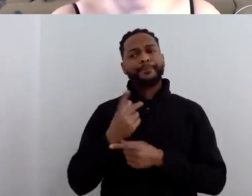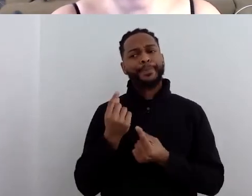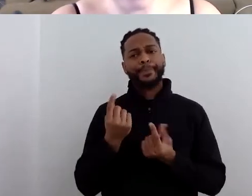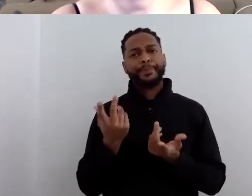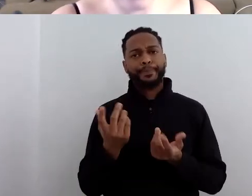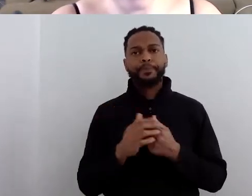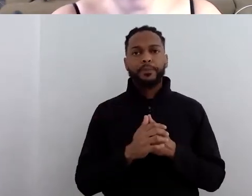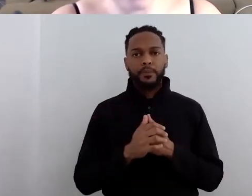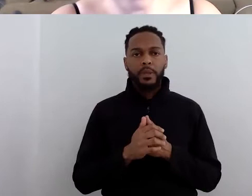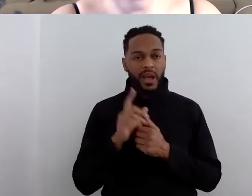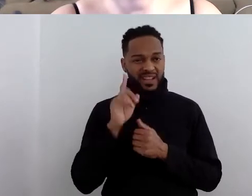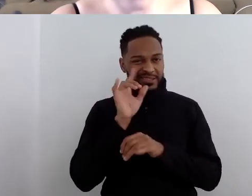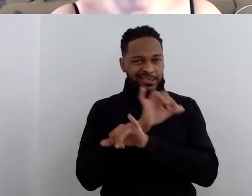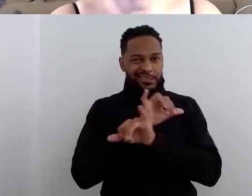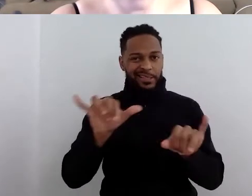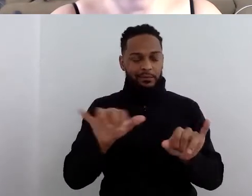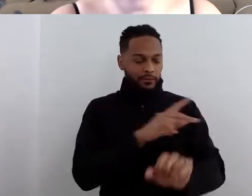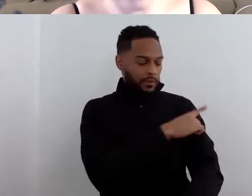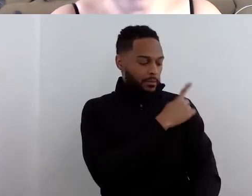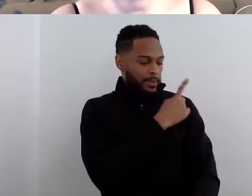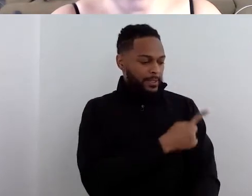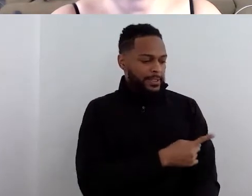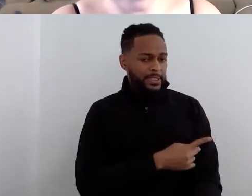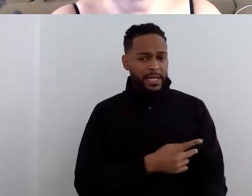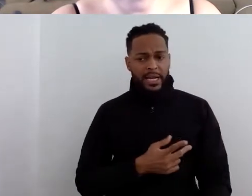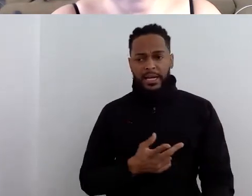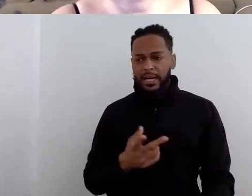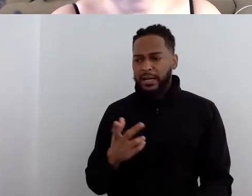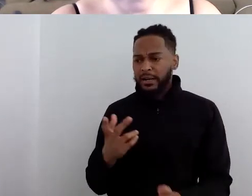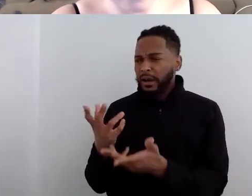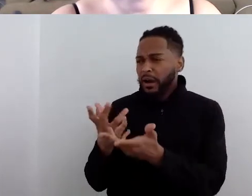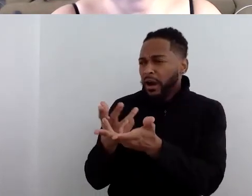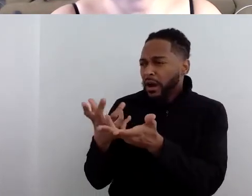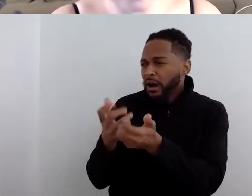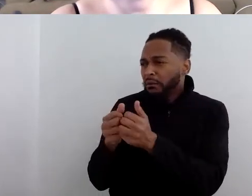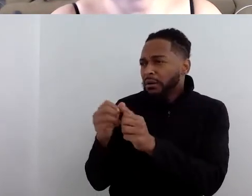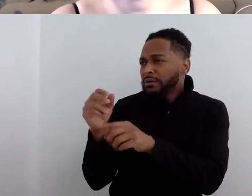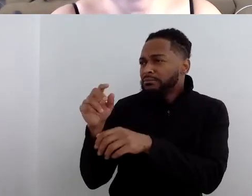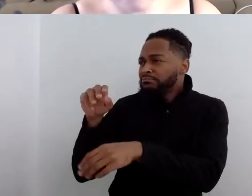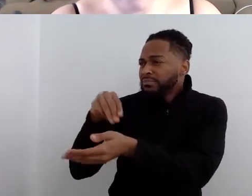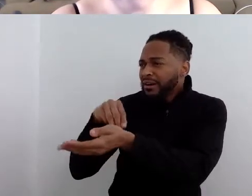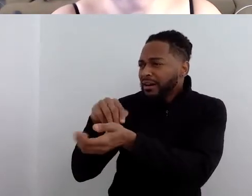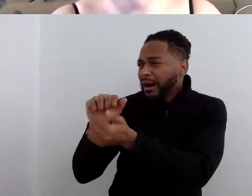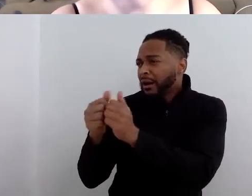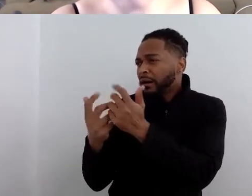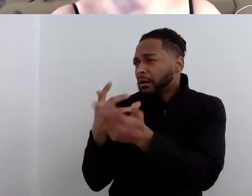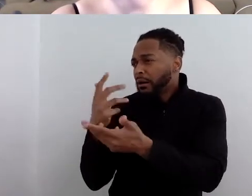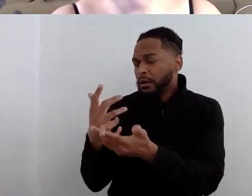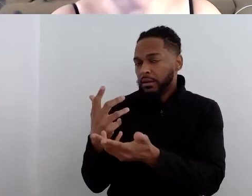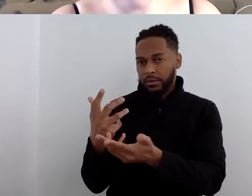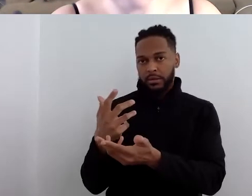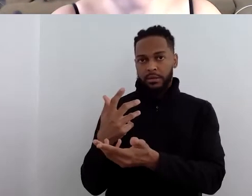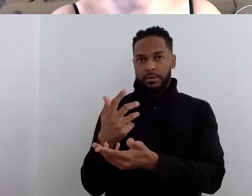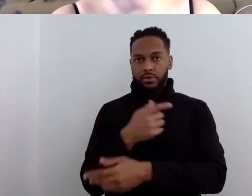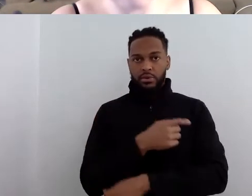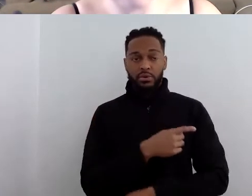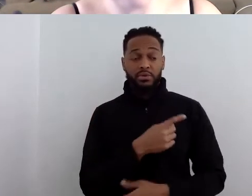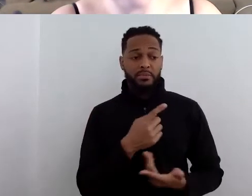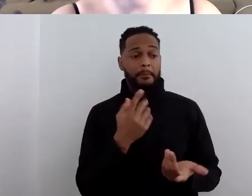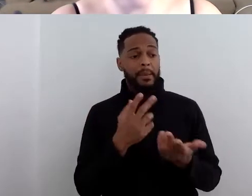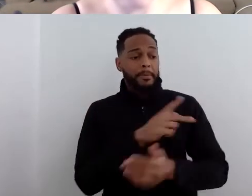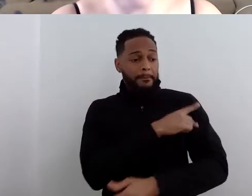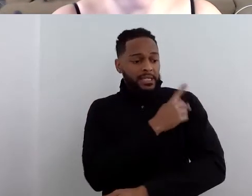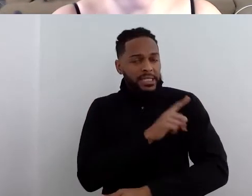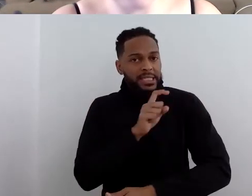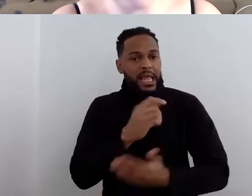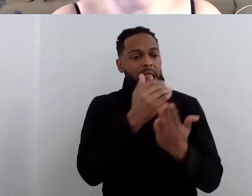for the patient. You have to it takes a little more preparation maybe, because you have to have your list of things.